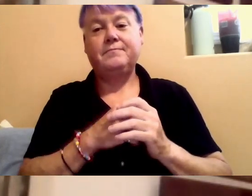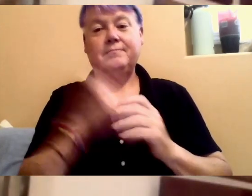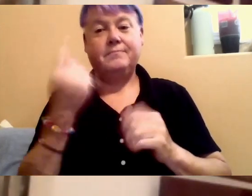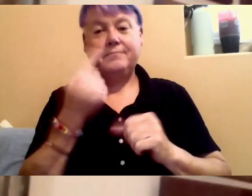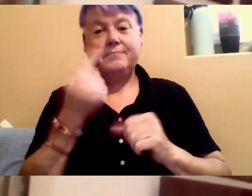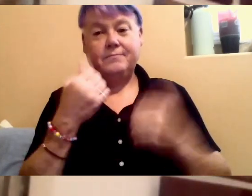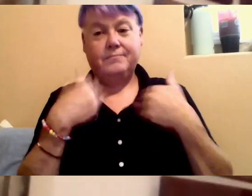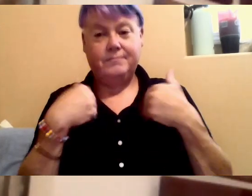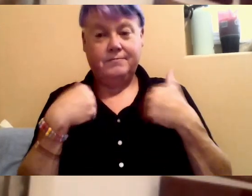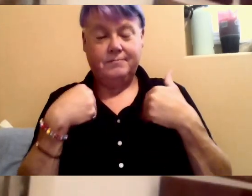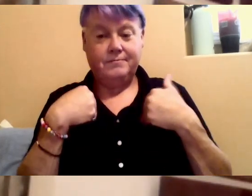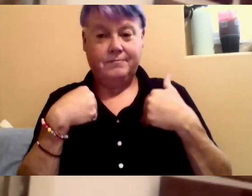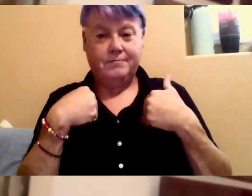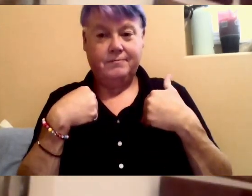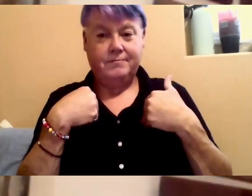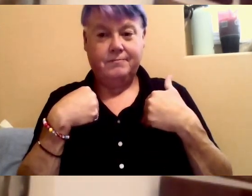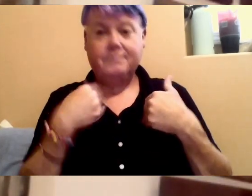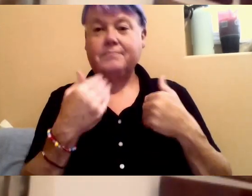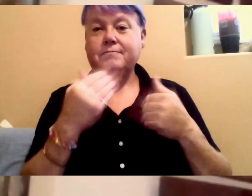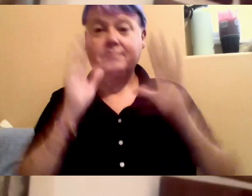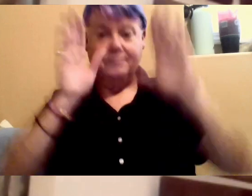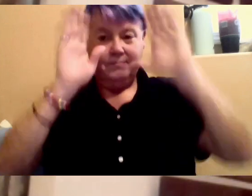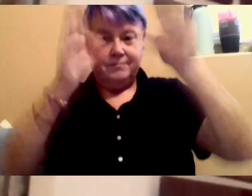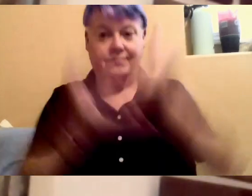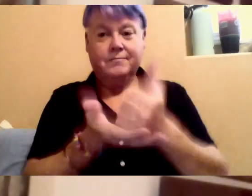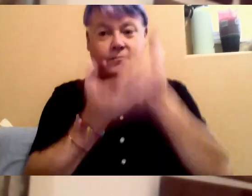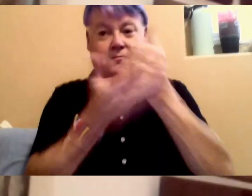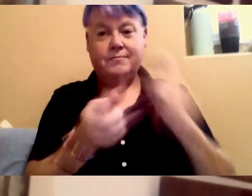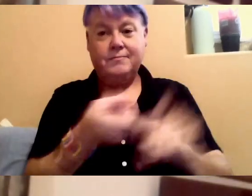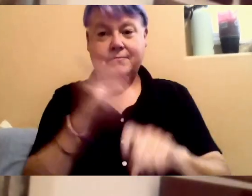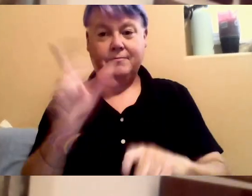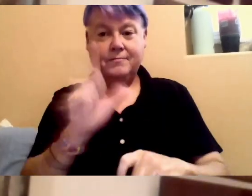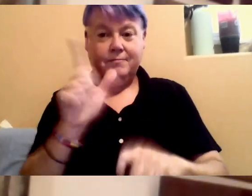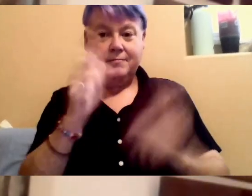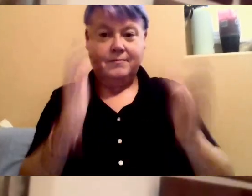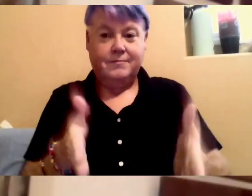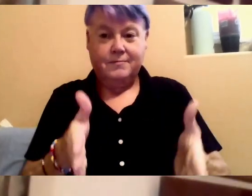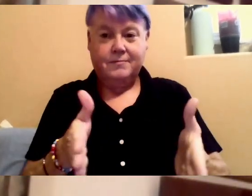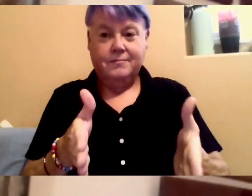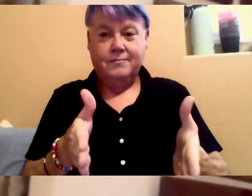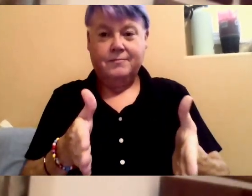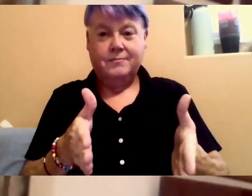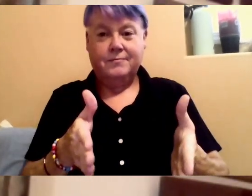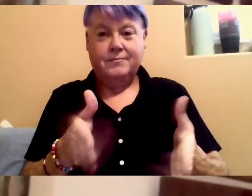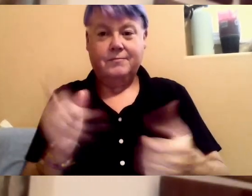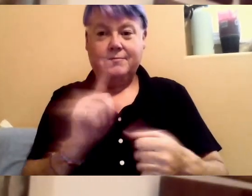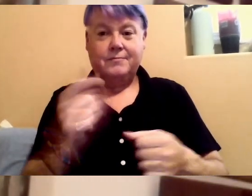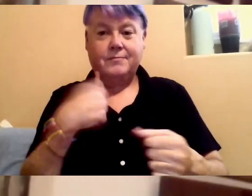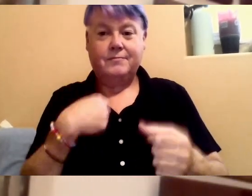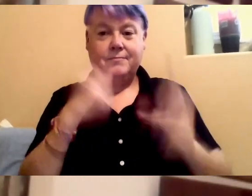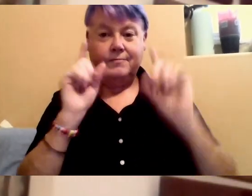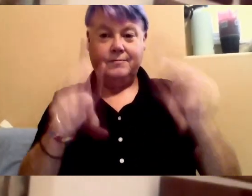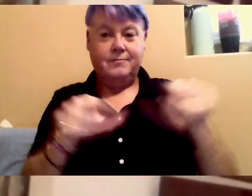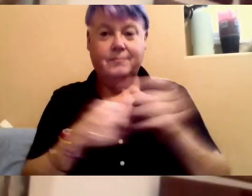had, really wonderful help from librarians wherever I've